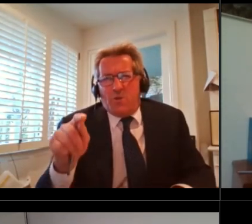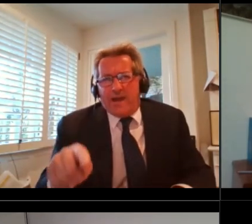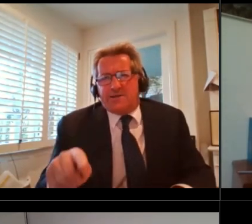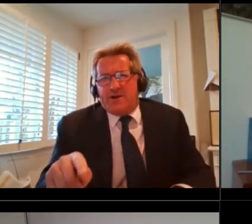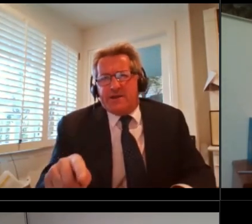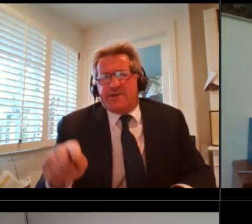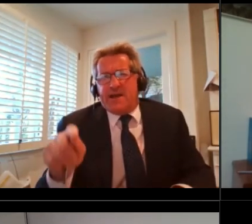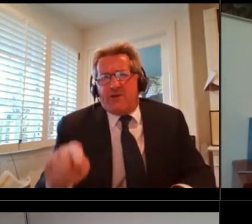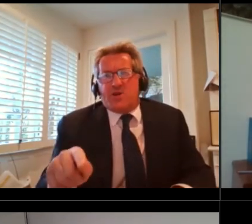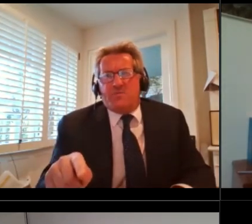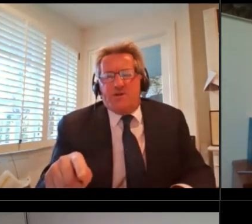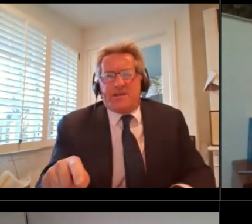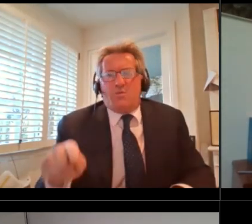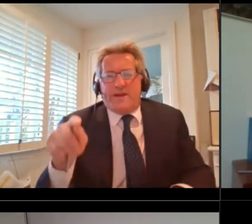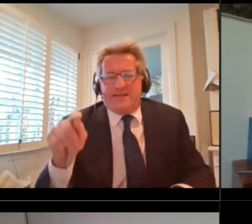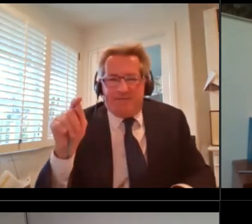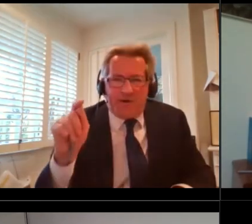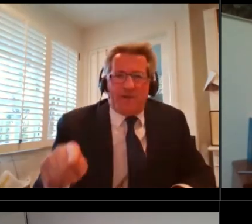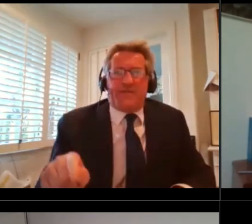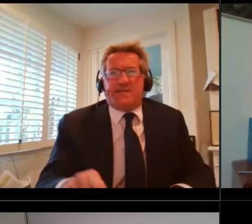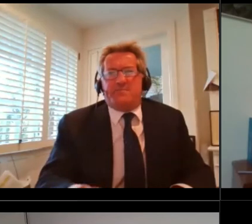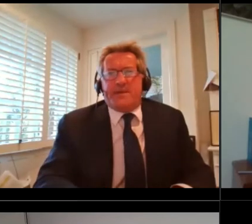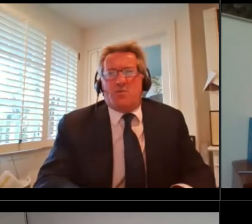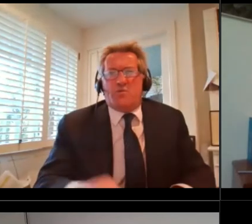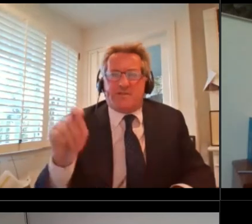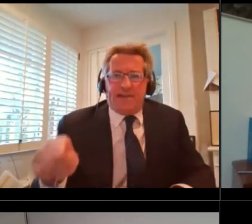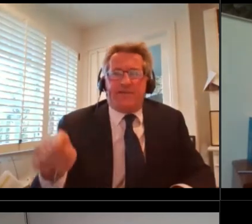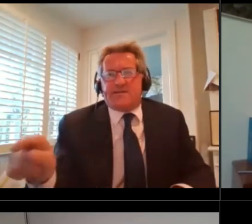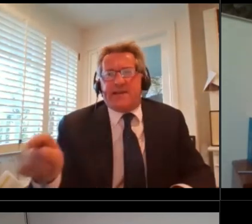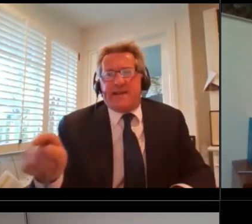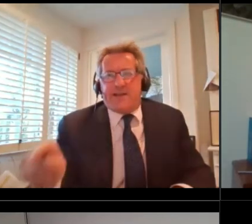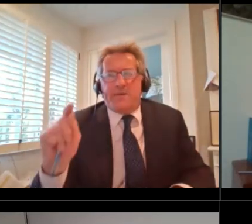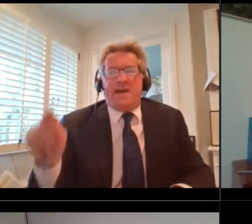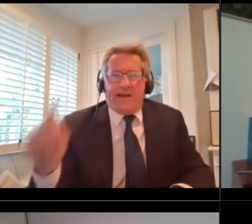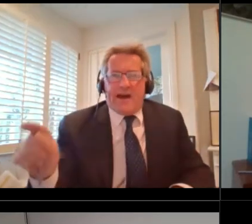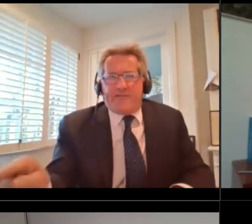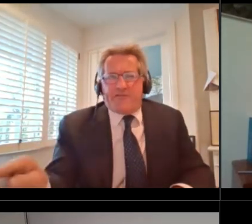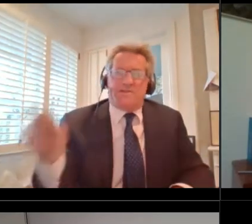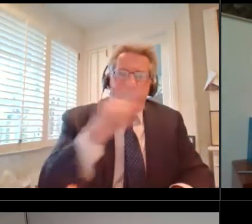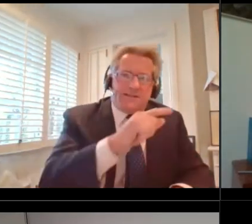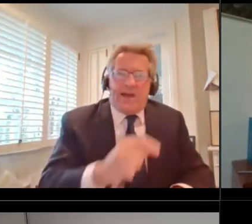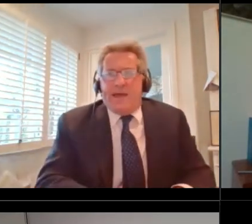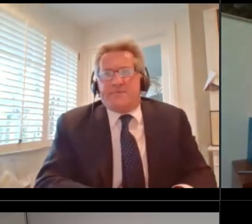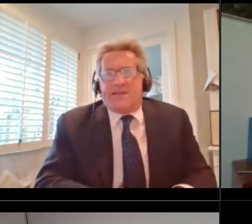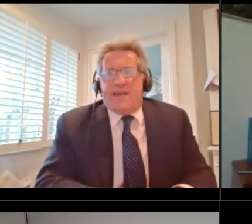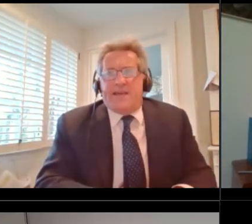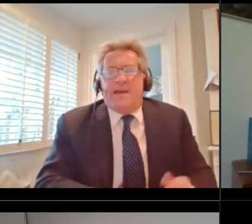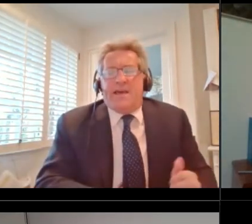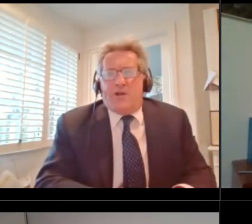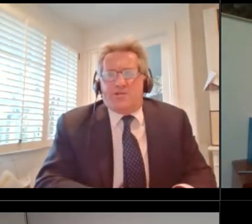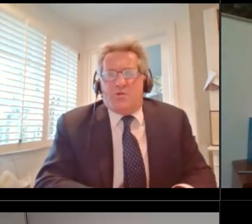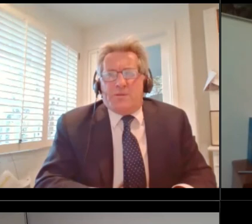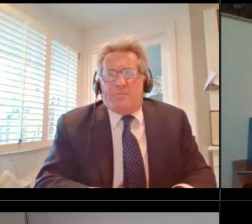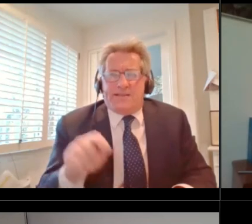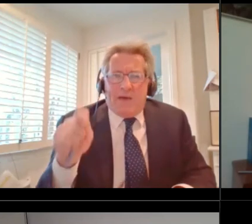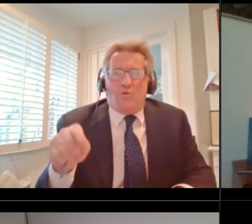also to Wellingtonians and the rugby community. We need to get 5,000 people safely into that stadium, and then afterwards down Lambton Quay